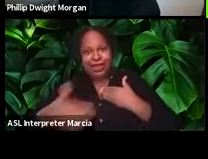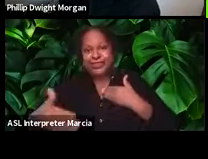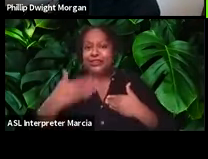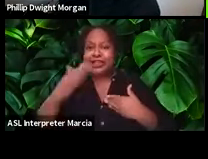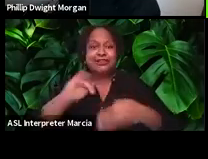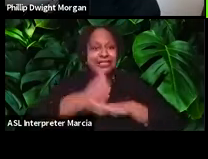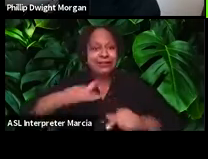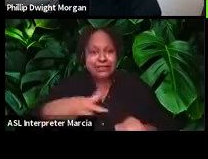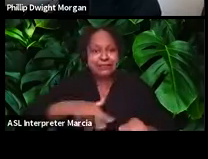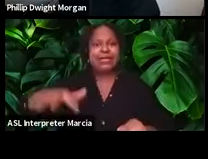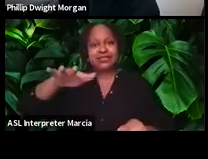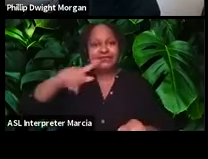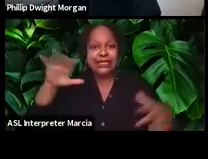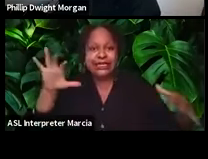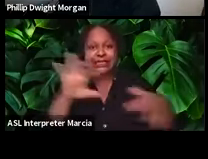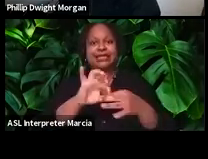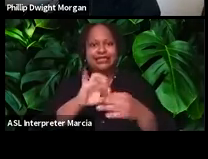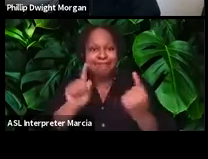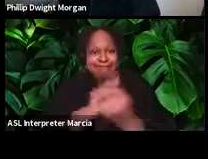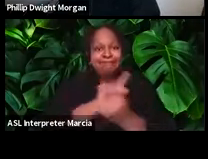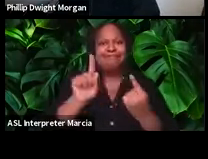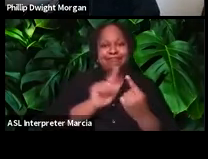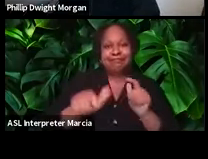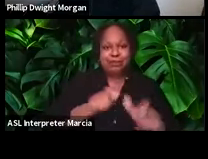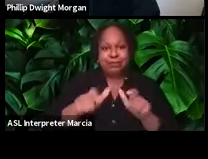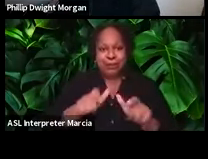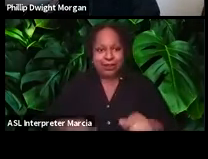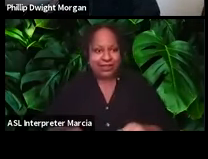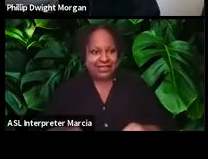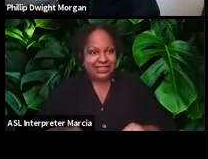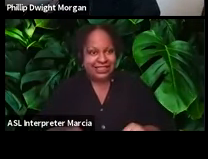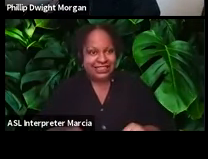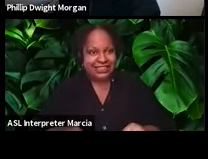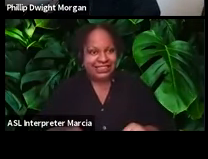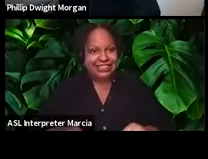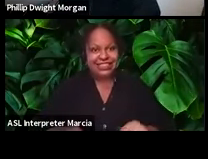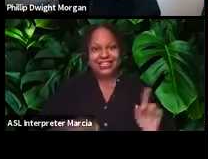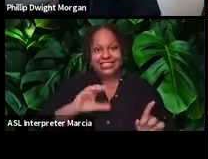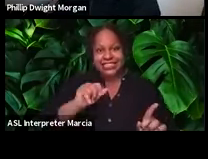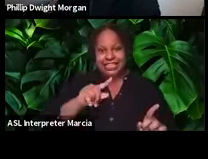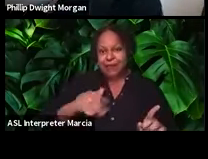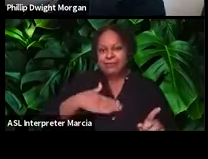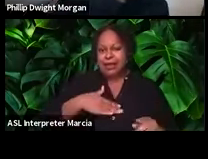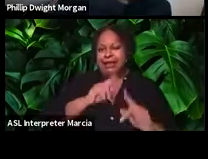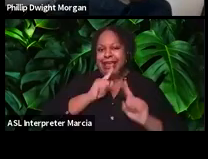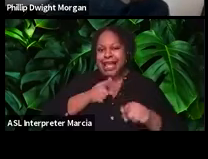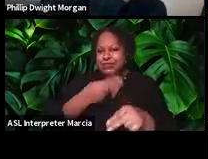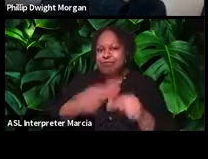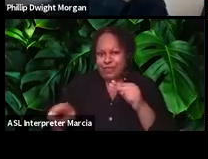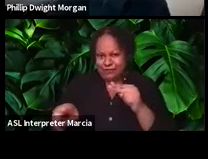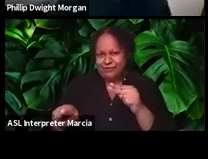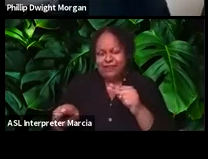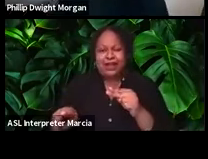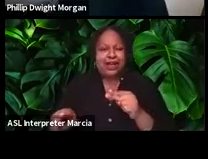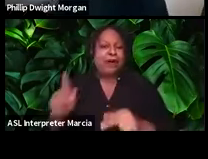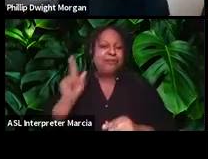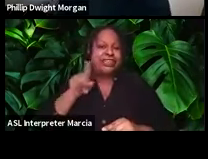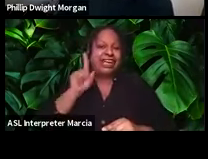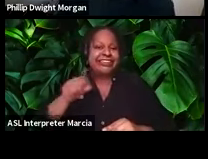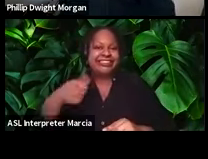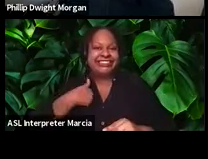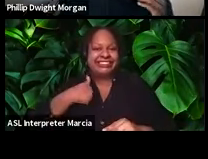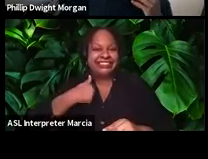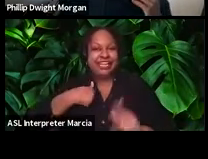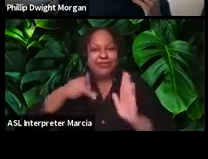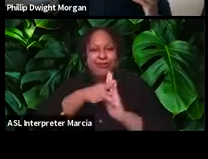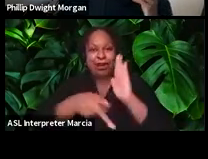well. Thank you, Sharmarke. Yeah, I'll keep my answer brief. I'll keep it to 1 minute, like I'm in question period or something. And it is